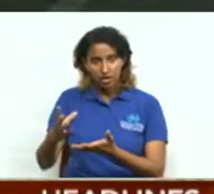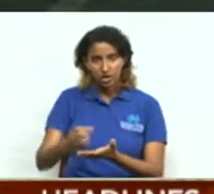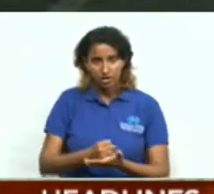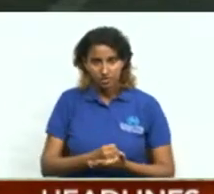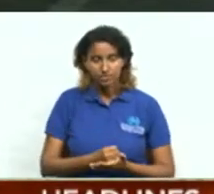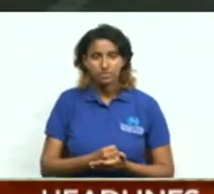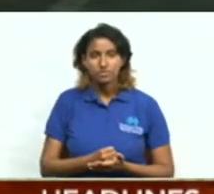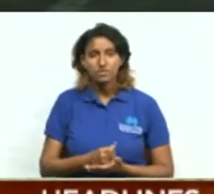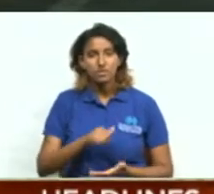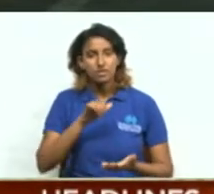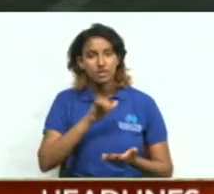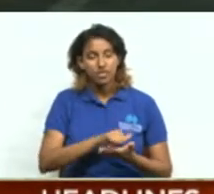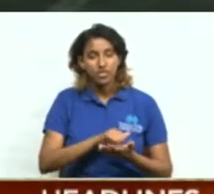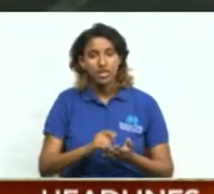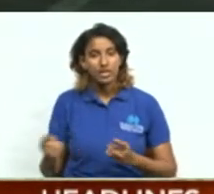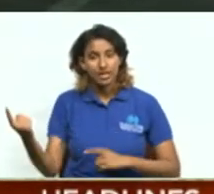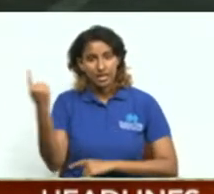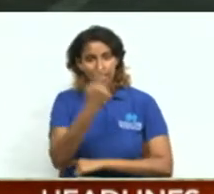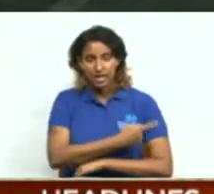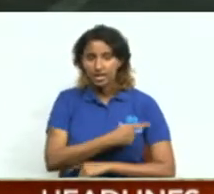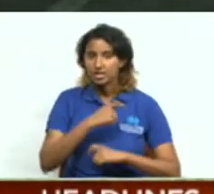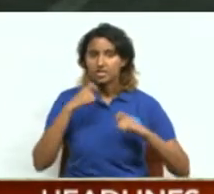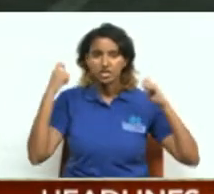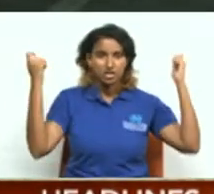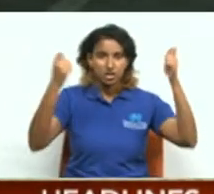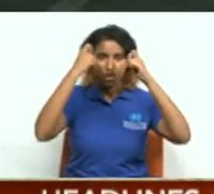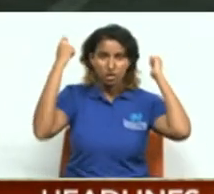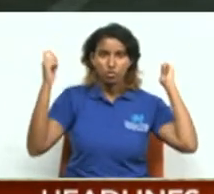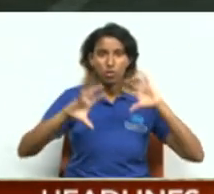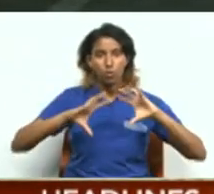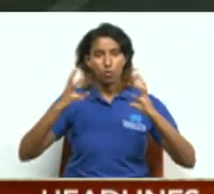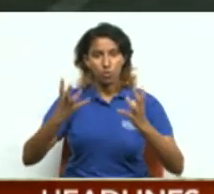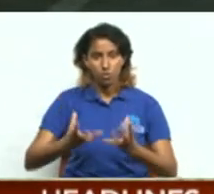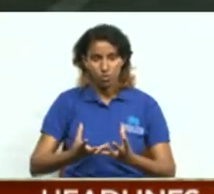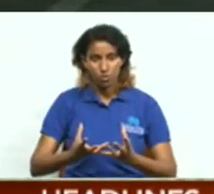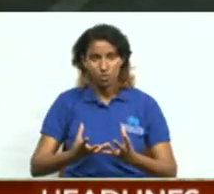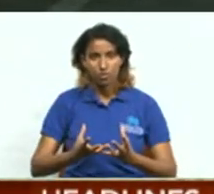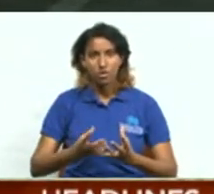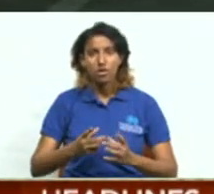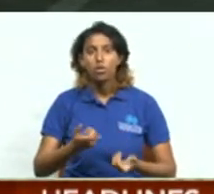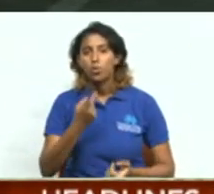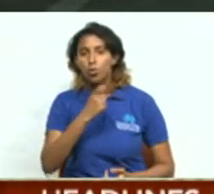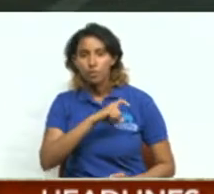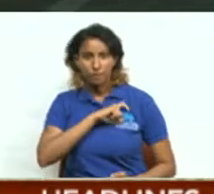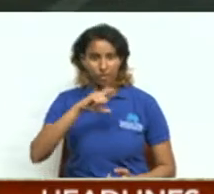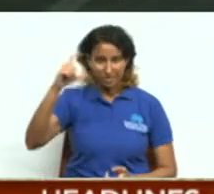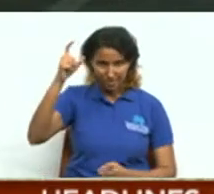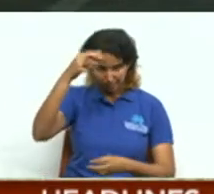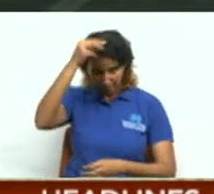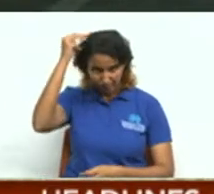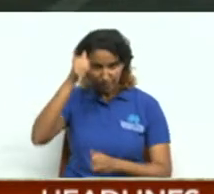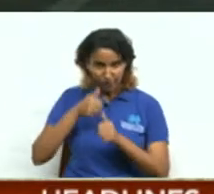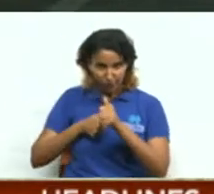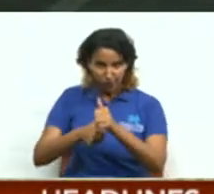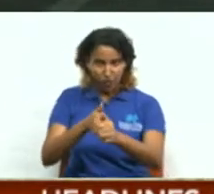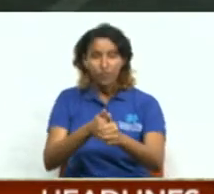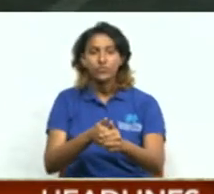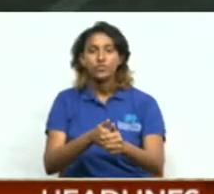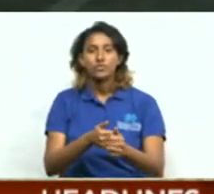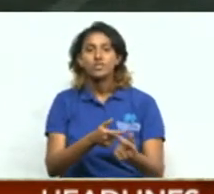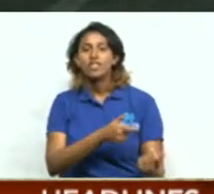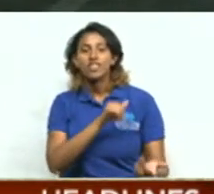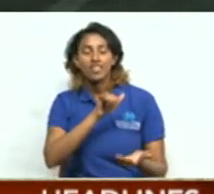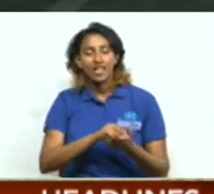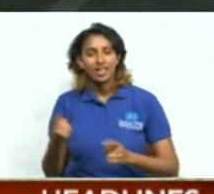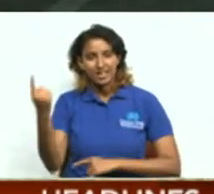the world, billions of Muslims celebrate, and that is the day of festive. Mufti Raza